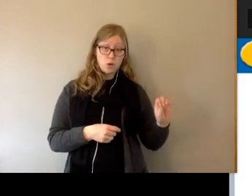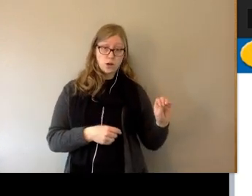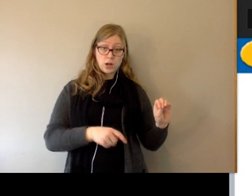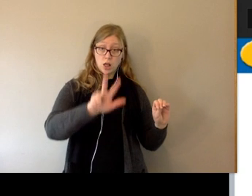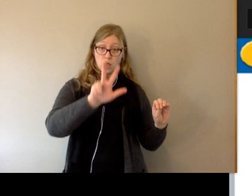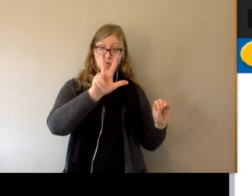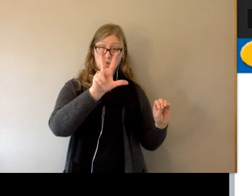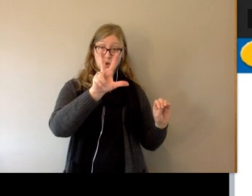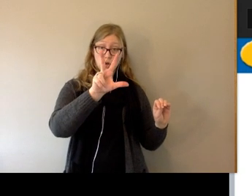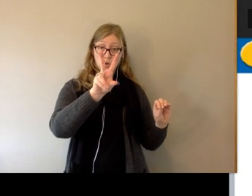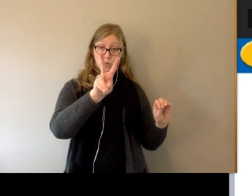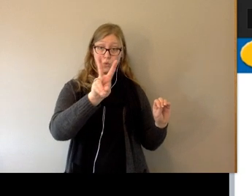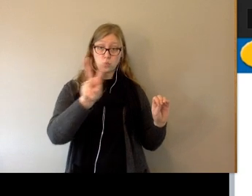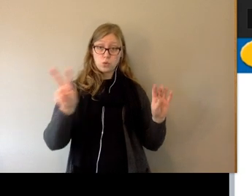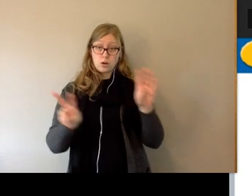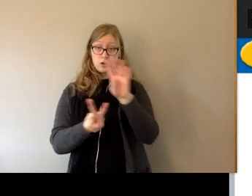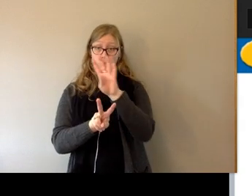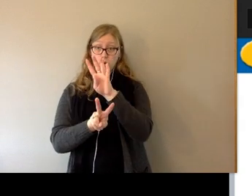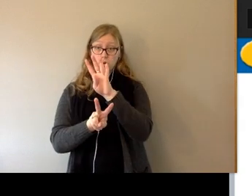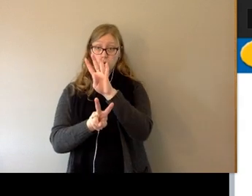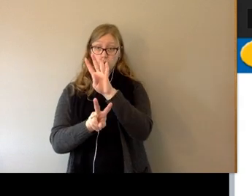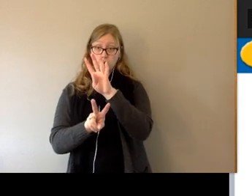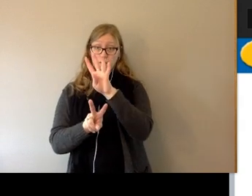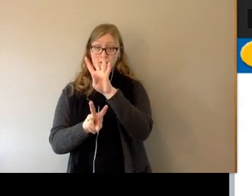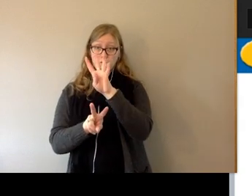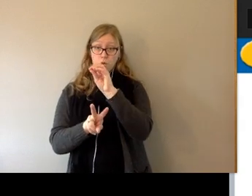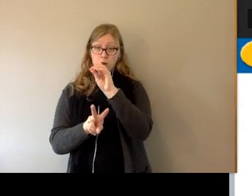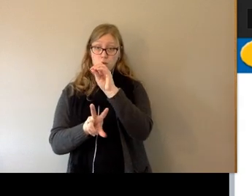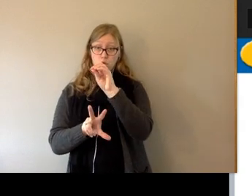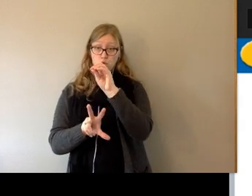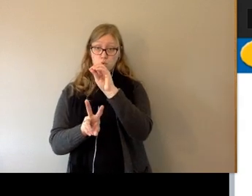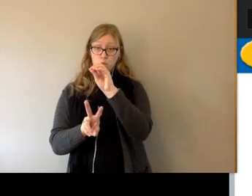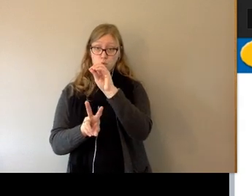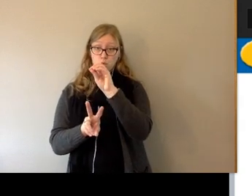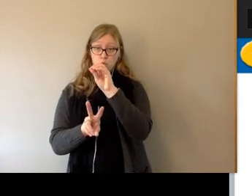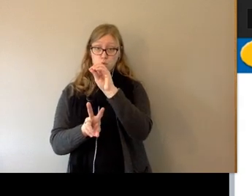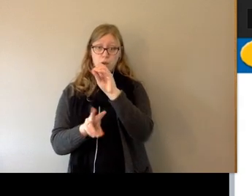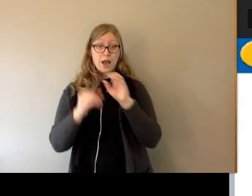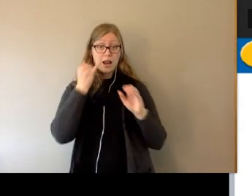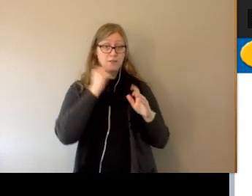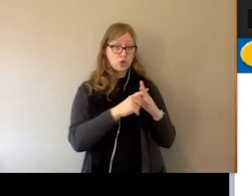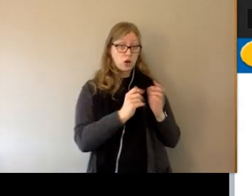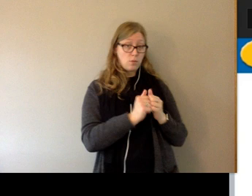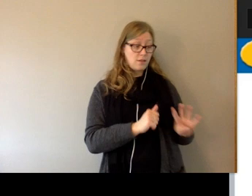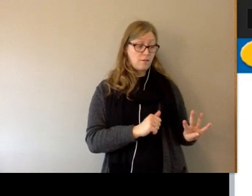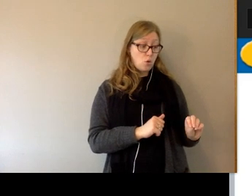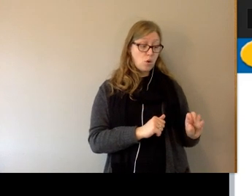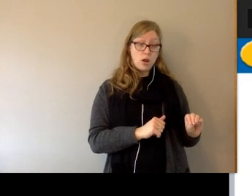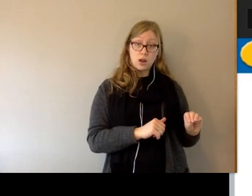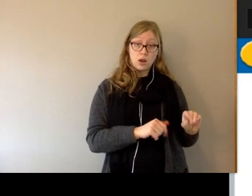32 as, and if I started with the 40 here, then I need to